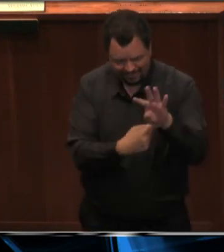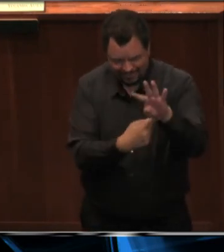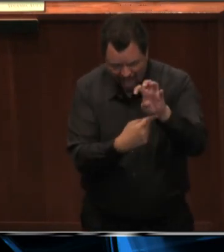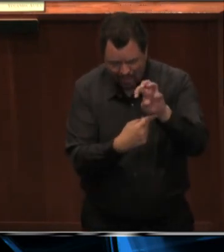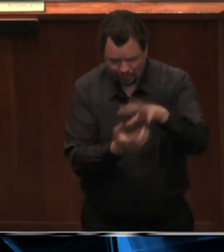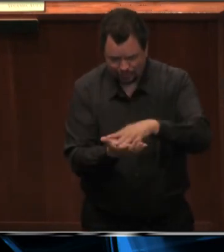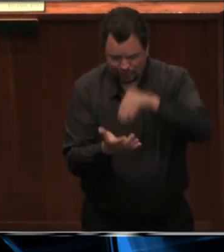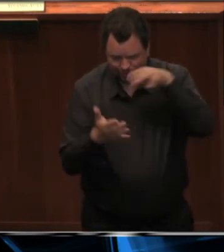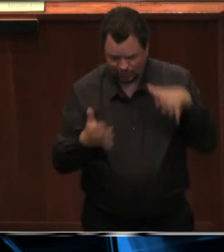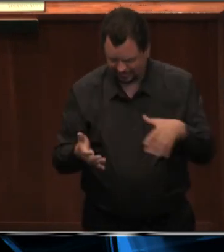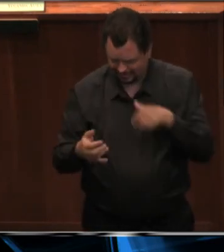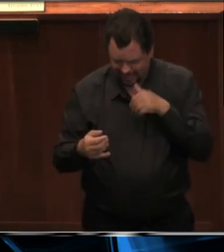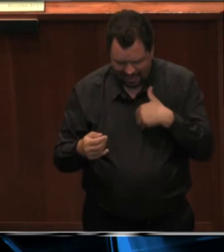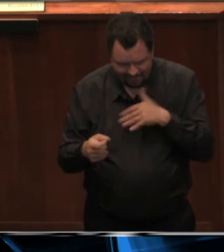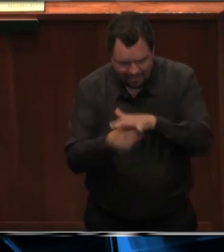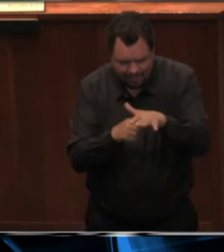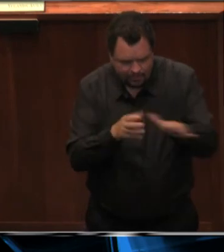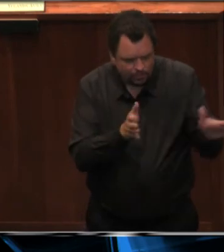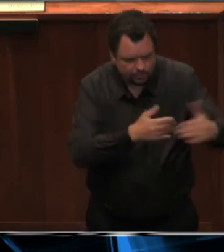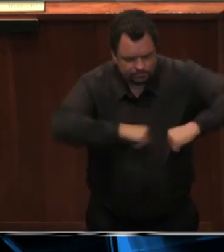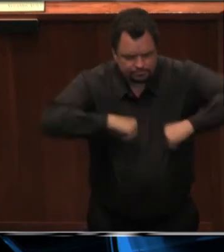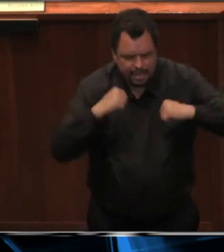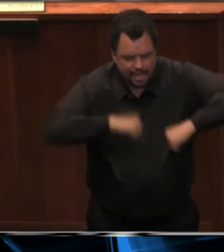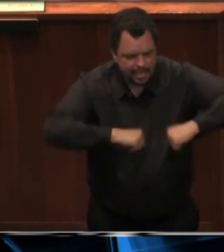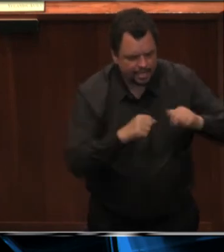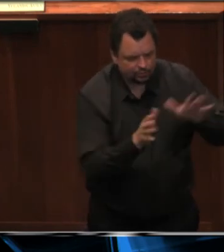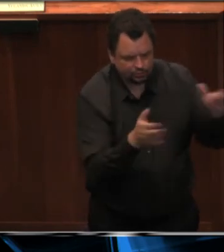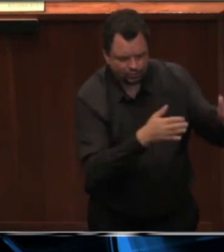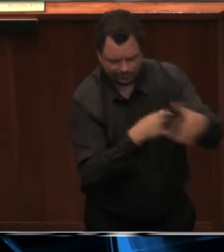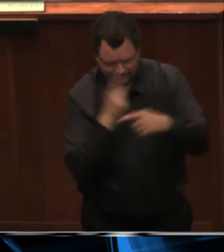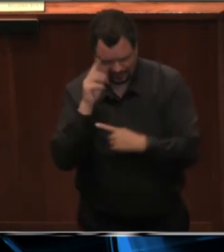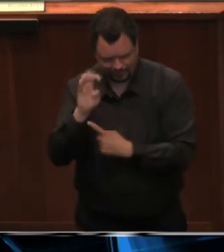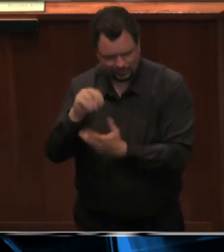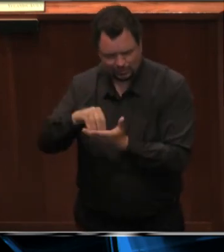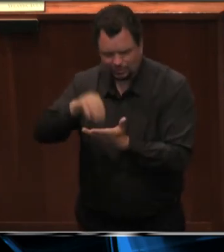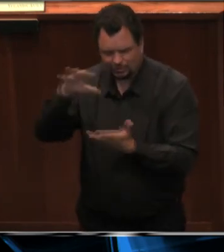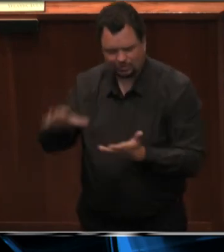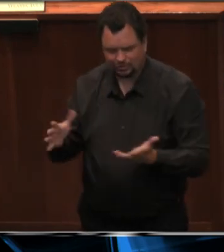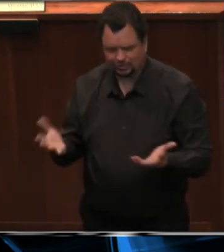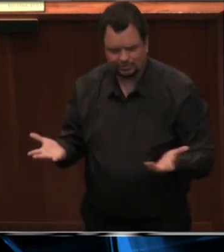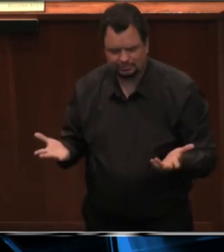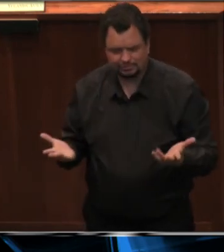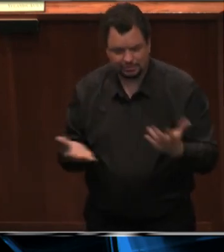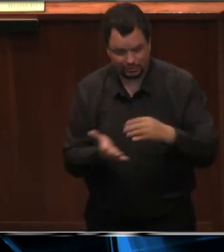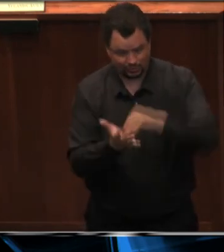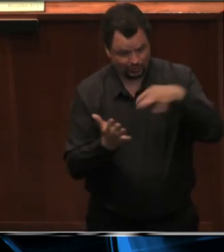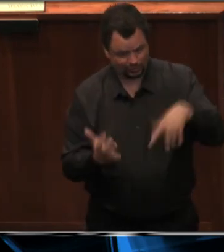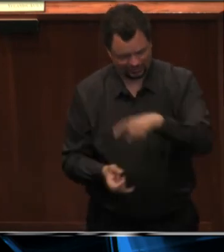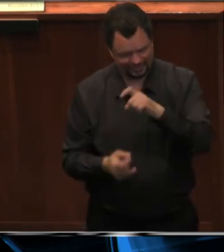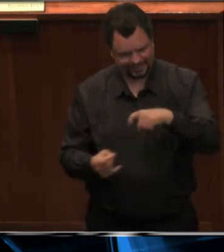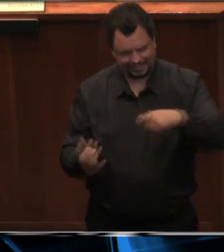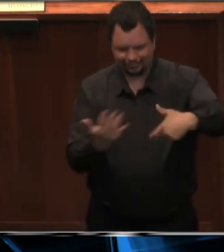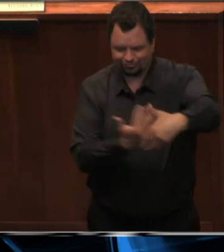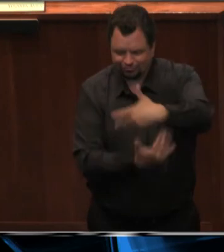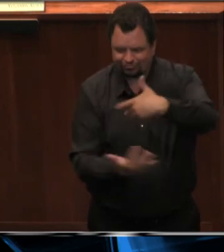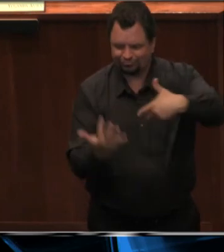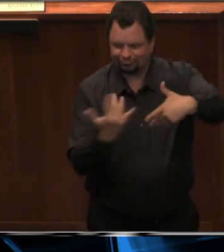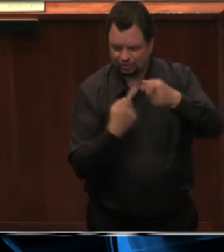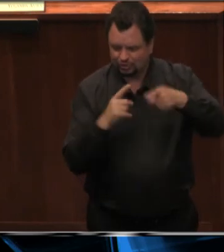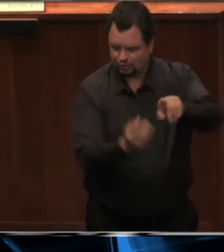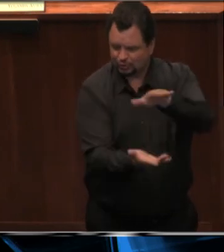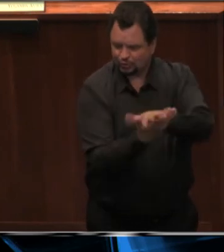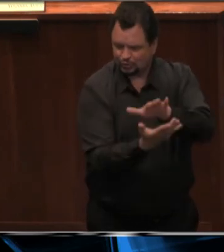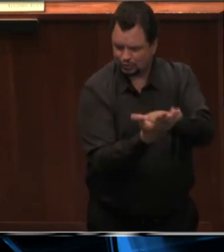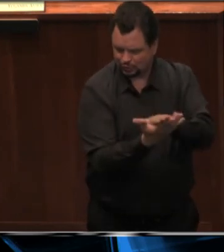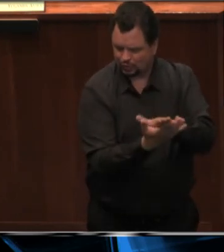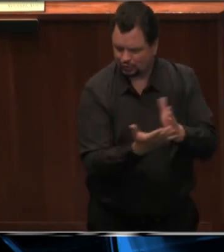distance there as well. Additionally, students need to commingle between one another during the school day and outside of the school day